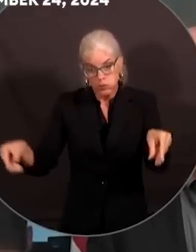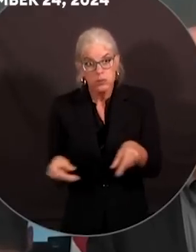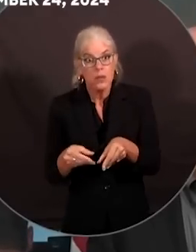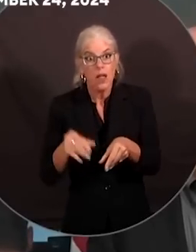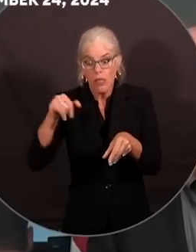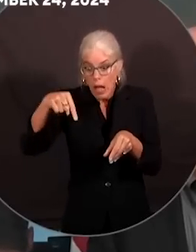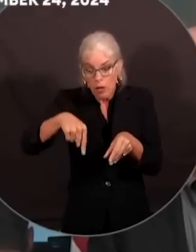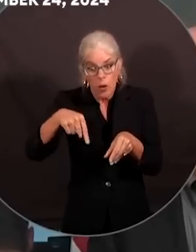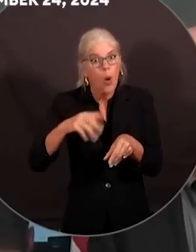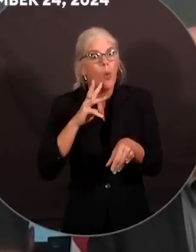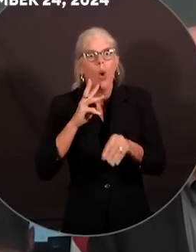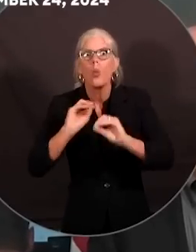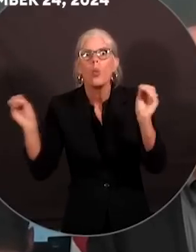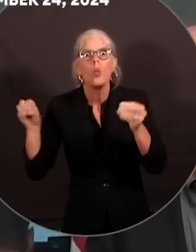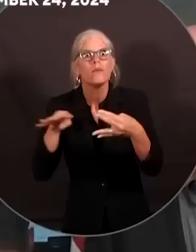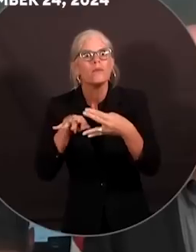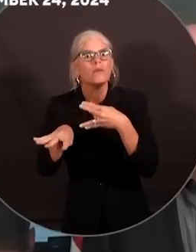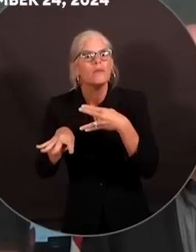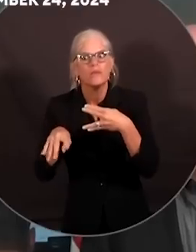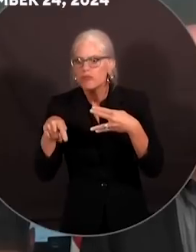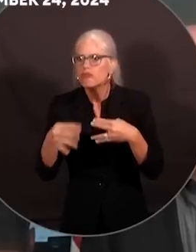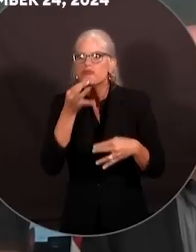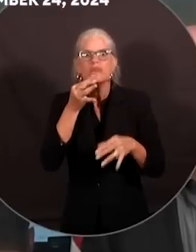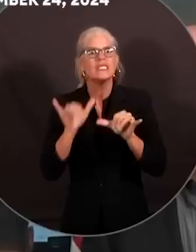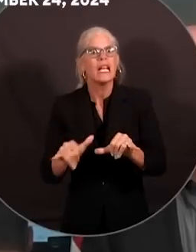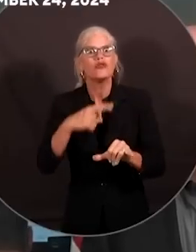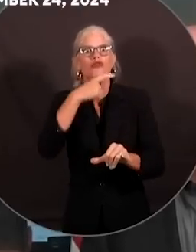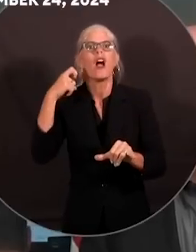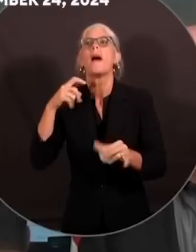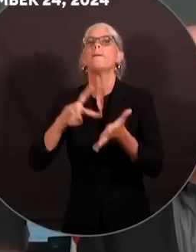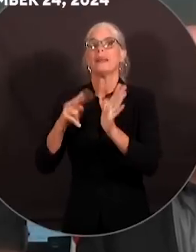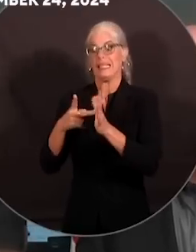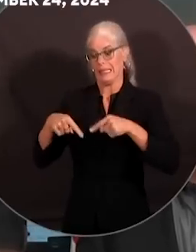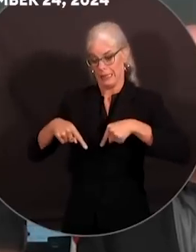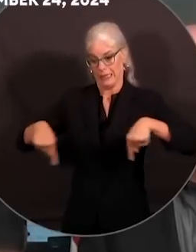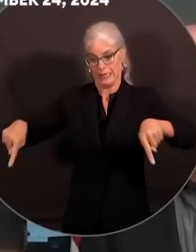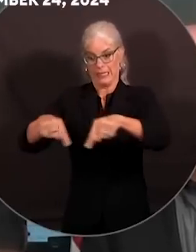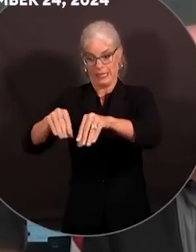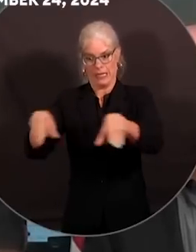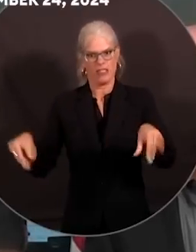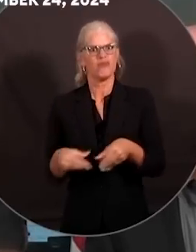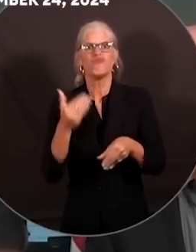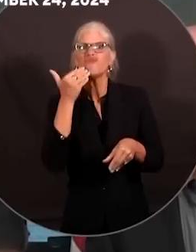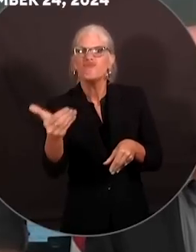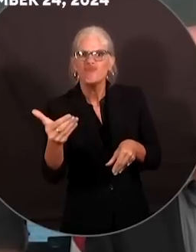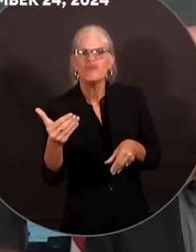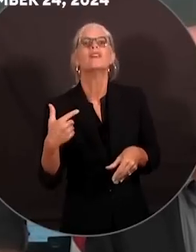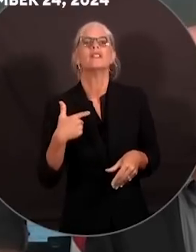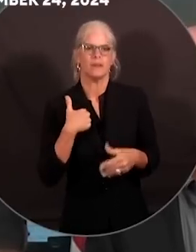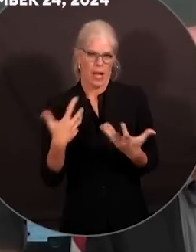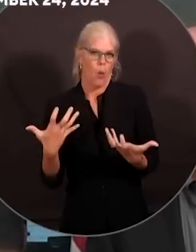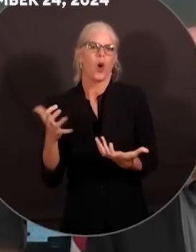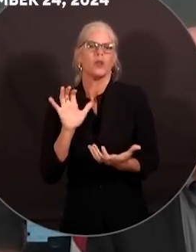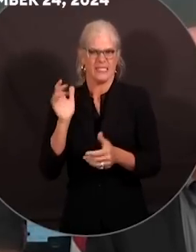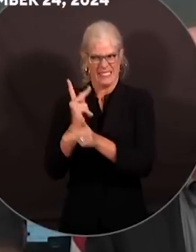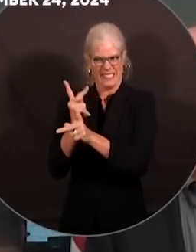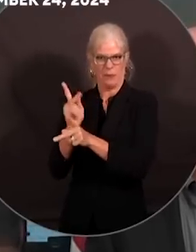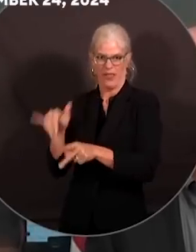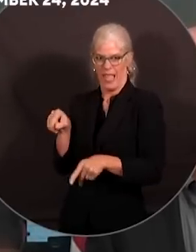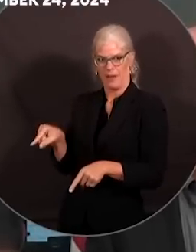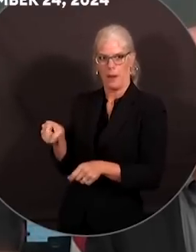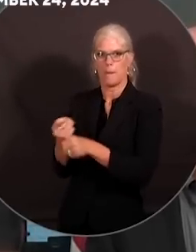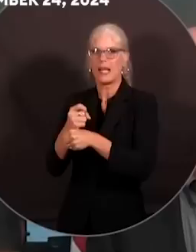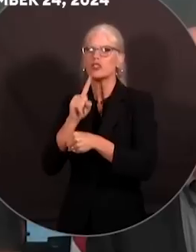them that was put out of pocket as a result of the water. So that's what we want to do. Makes it a lot easier to get people